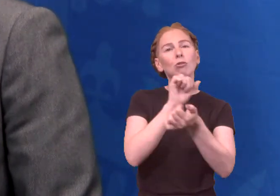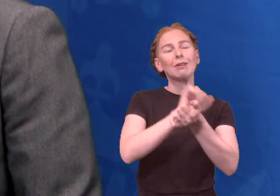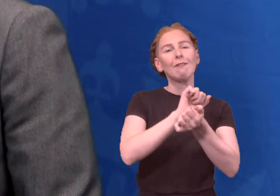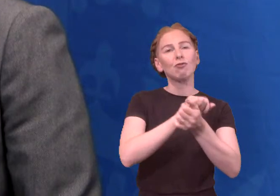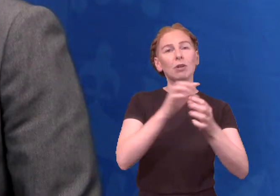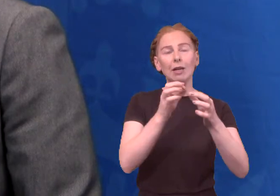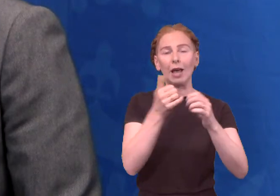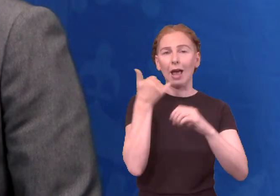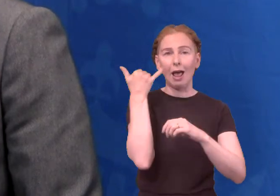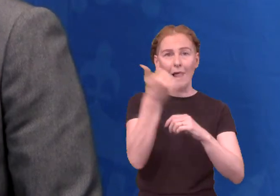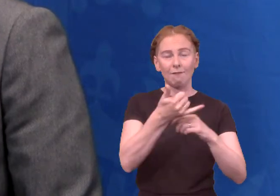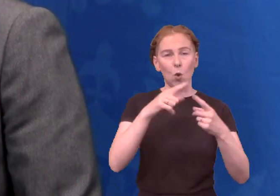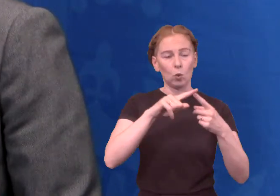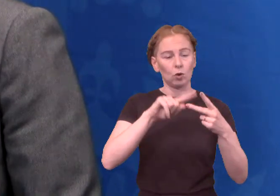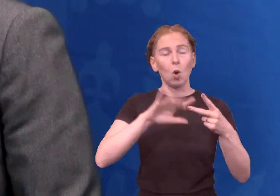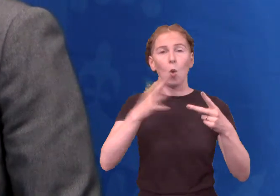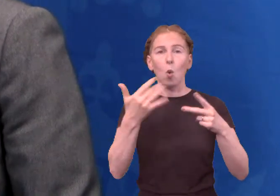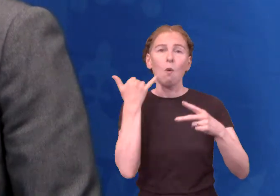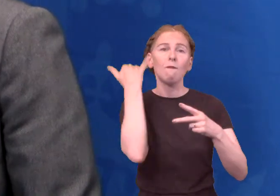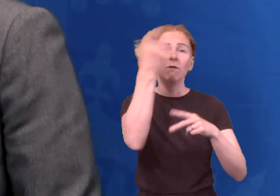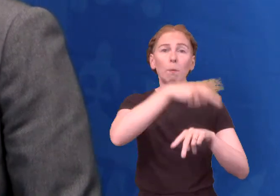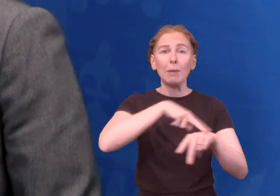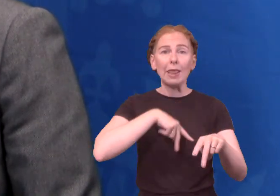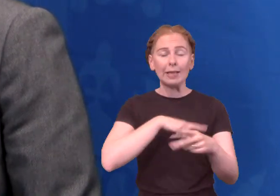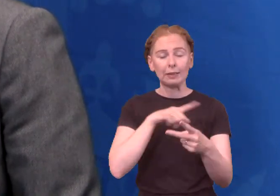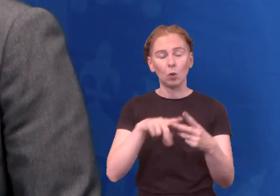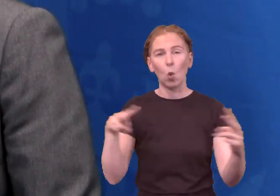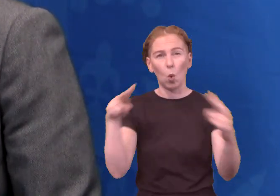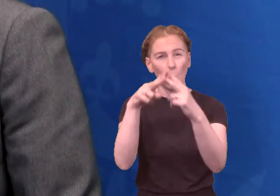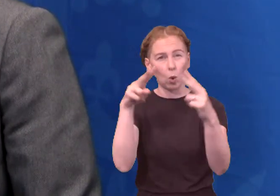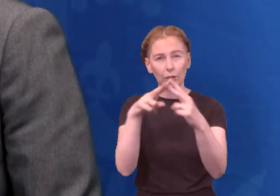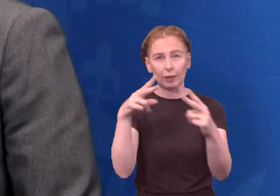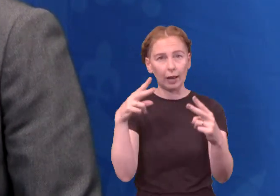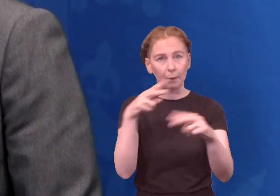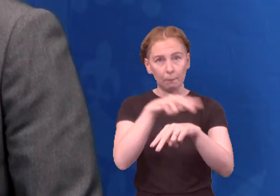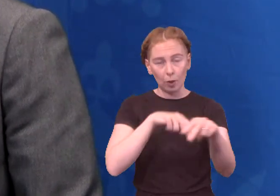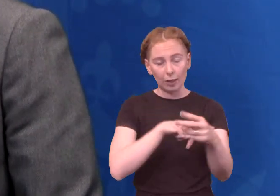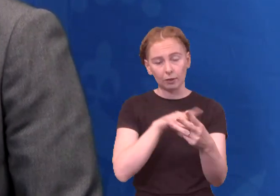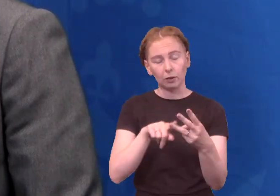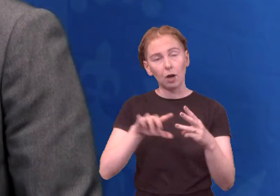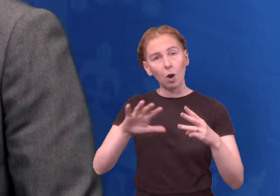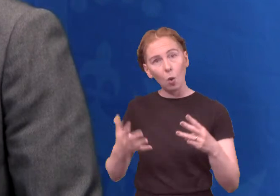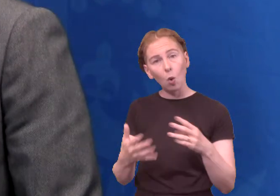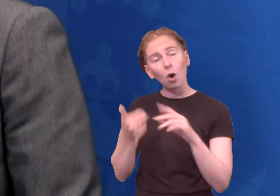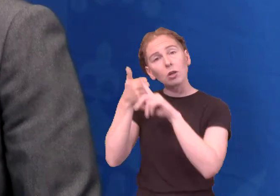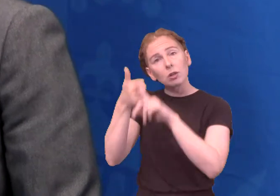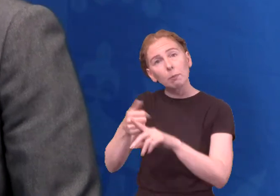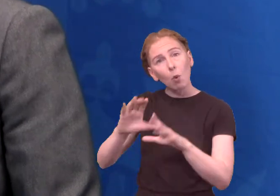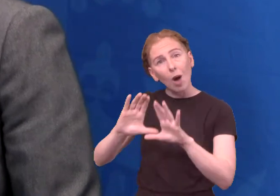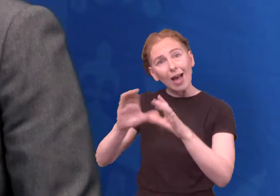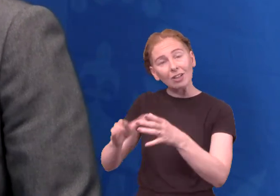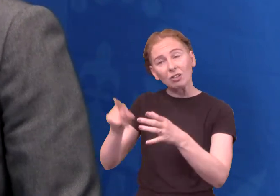police, by going to a support agency who can help you link in with the police.